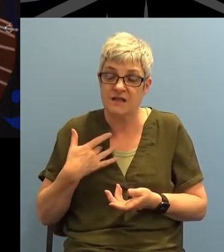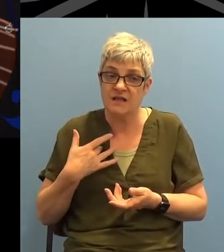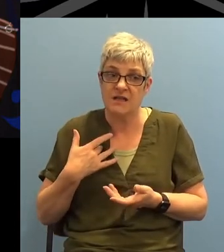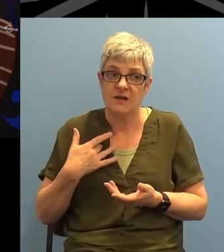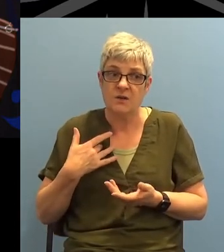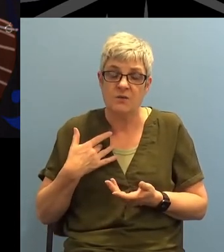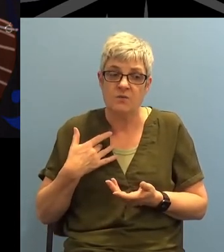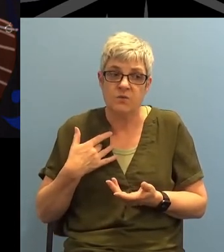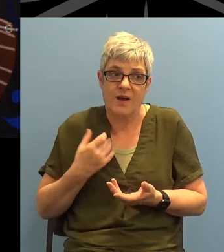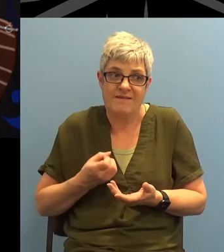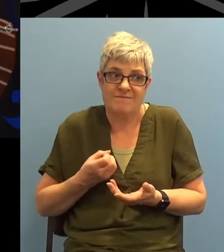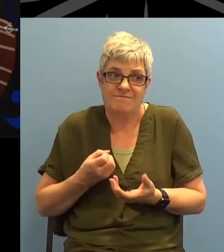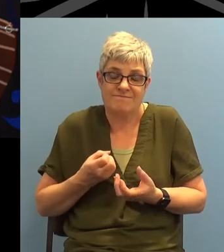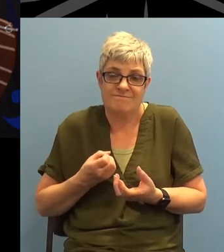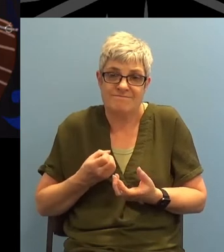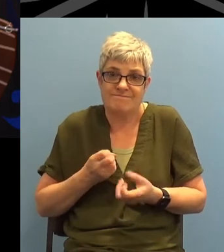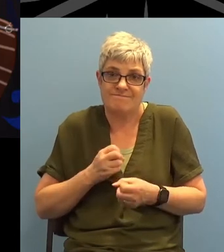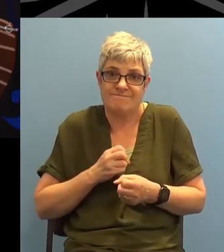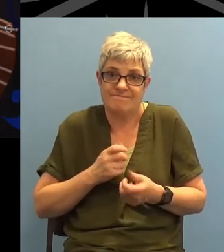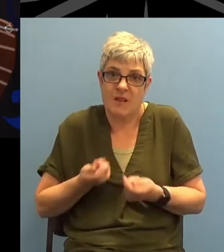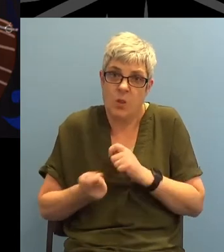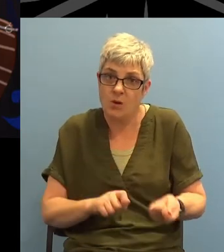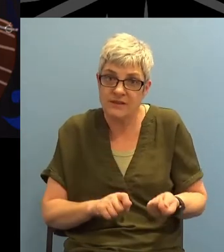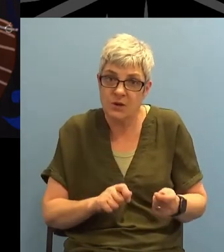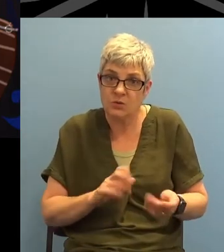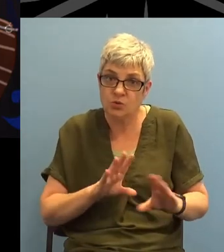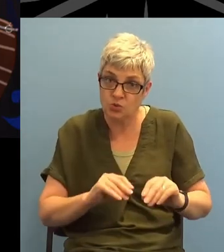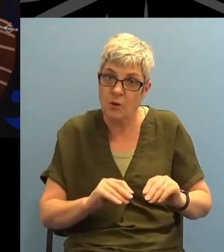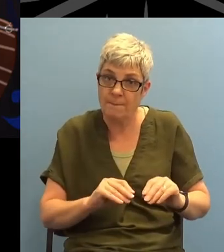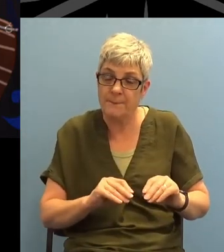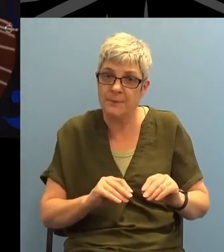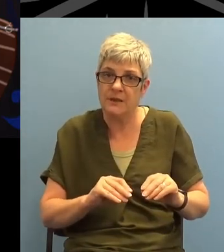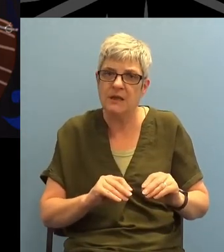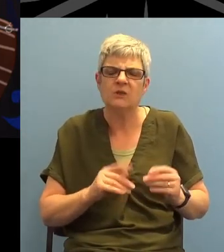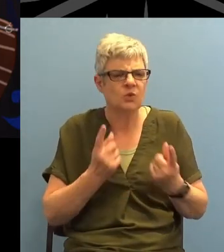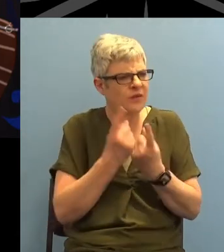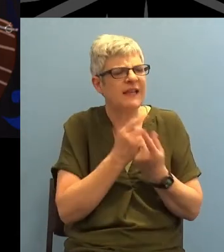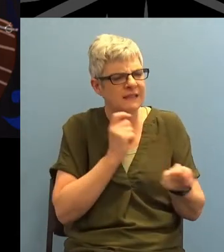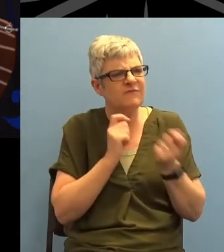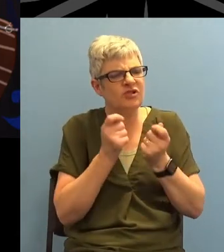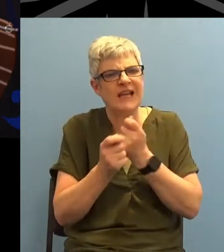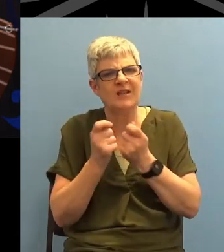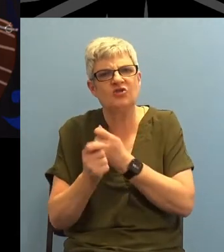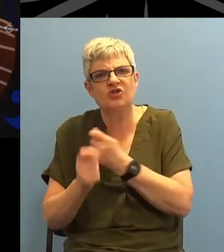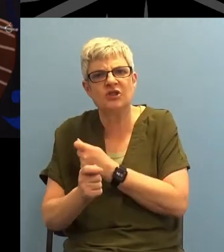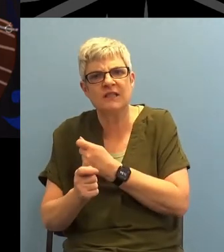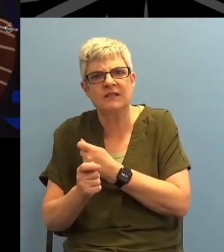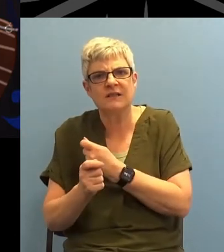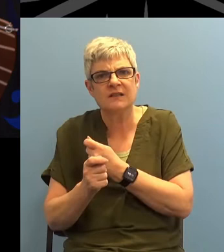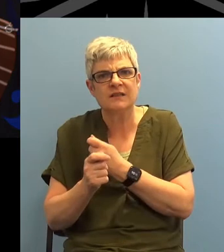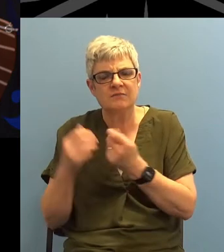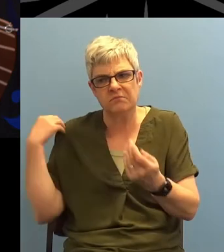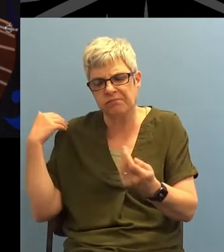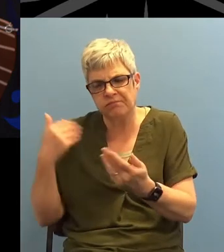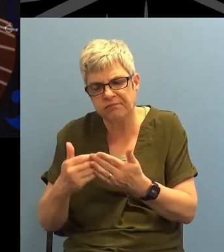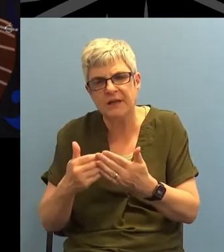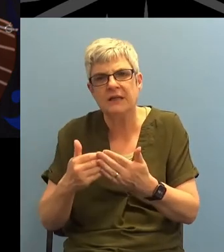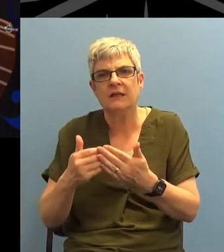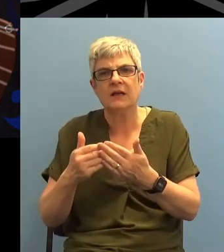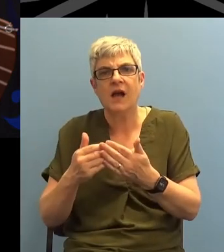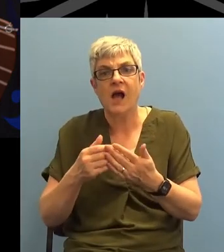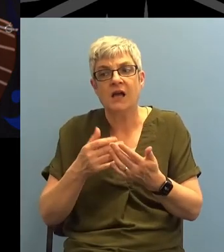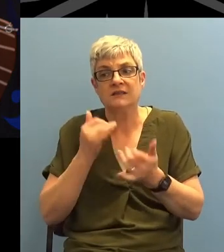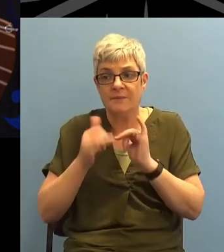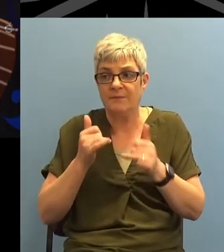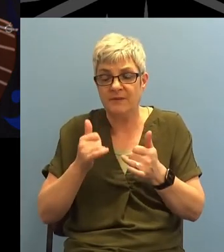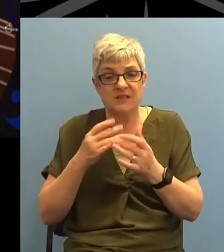we emerge from lockdown. Things have changed over the last period of time, and in some ways they change quite